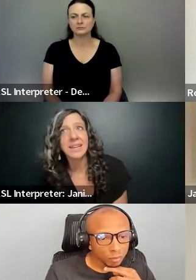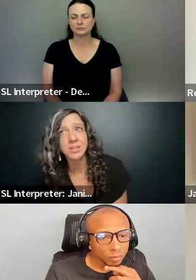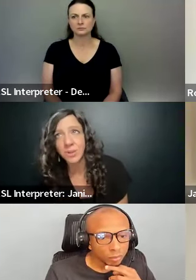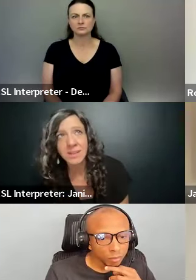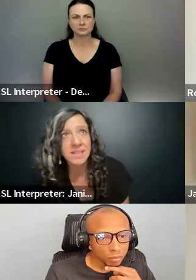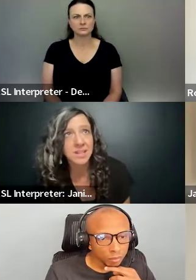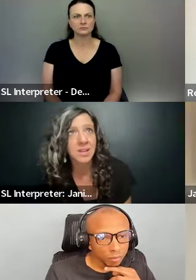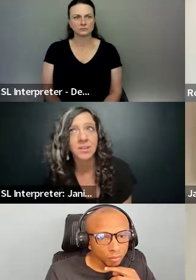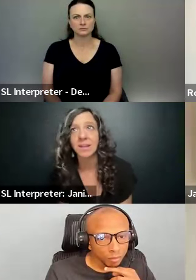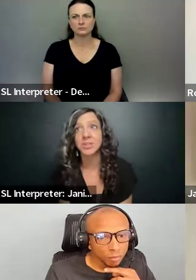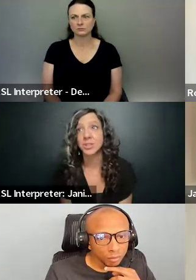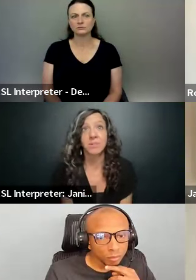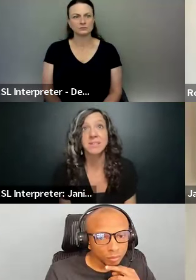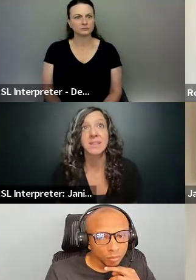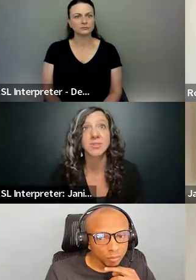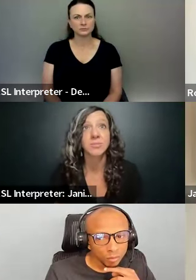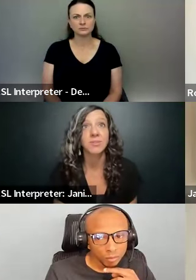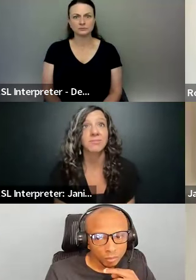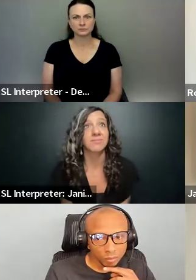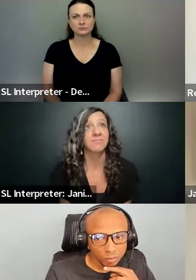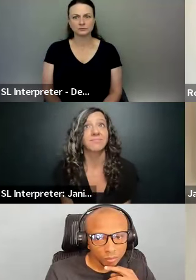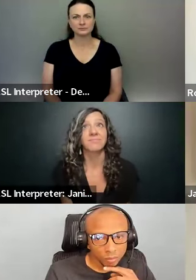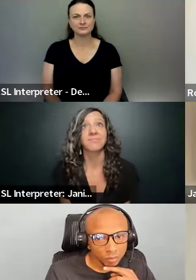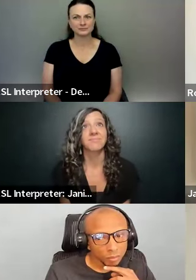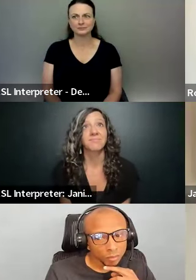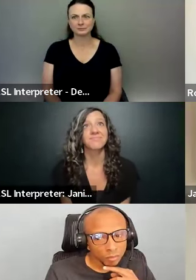And Jay's saying, yeah, join the Slack channel and please contribute.